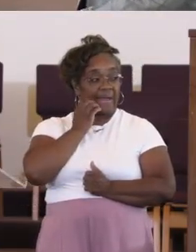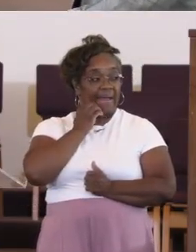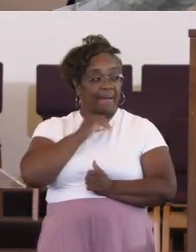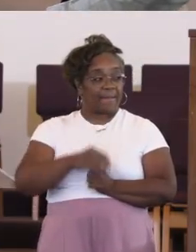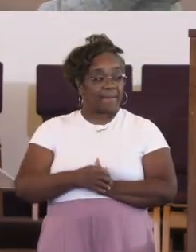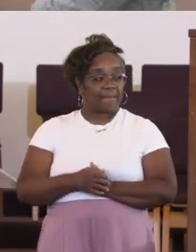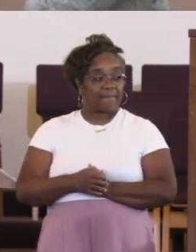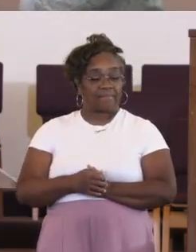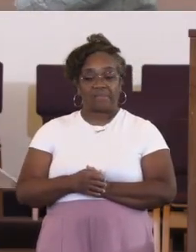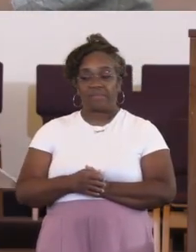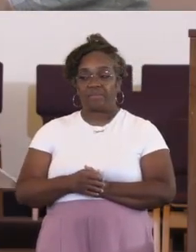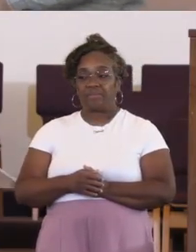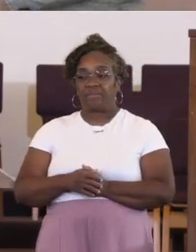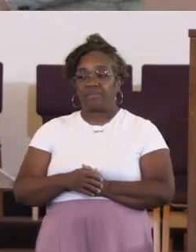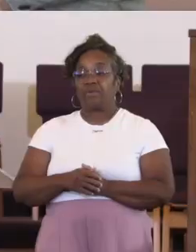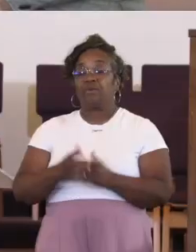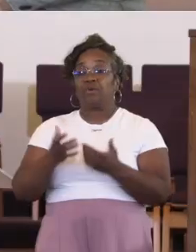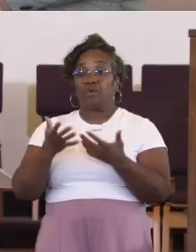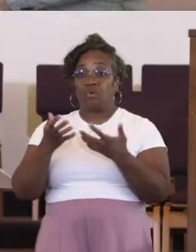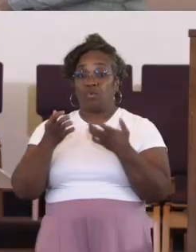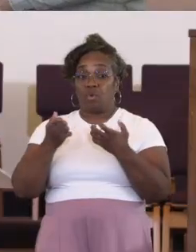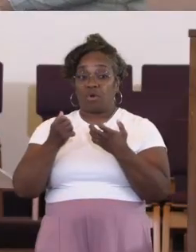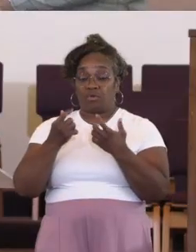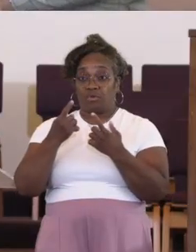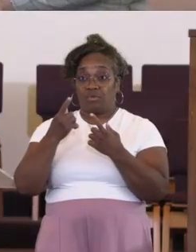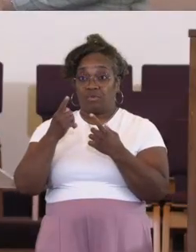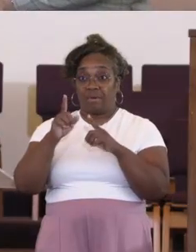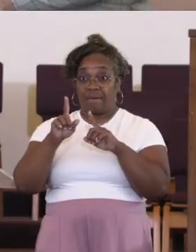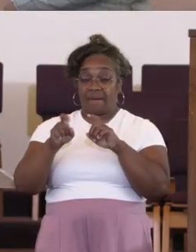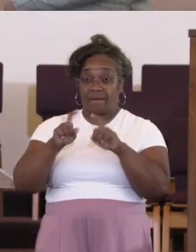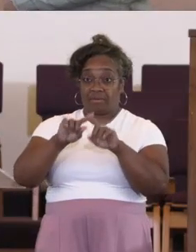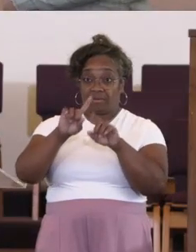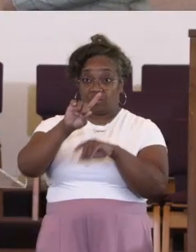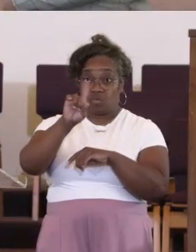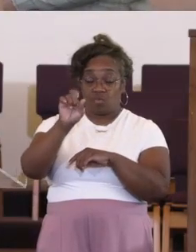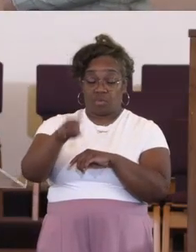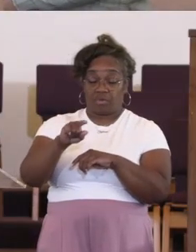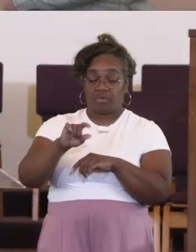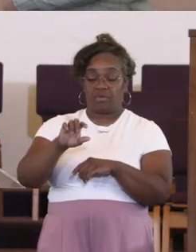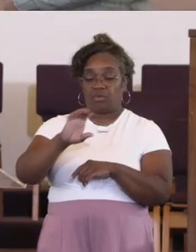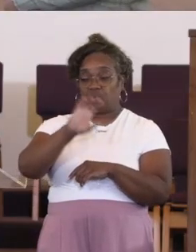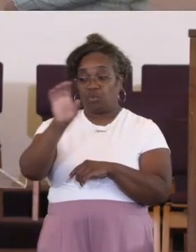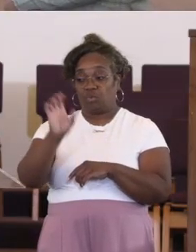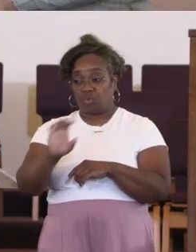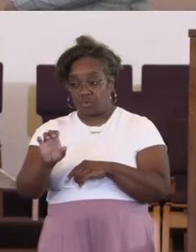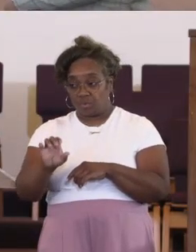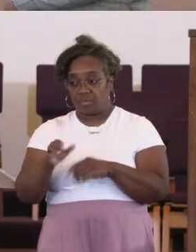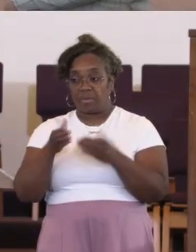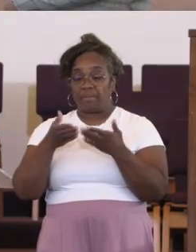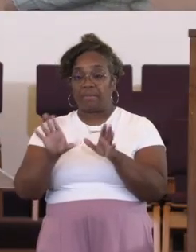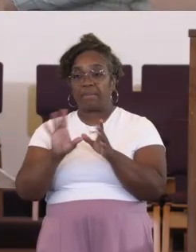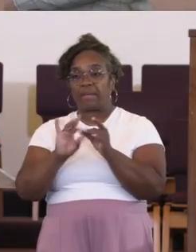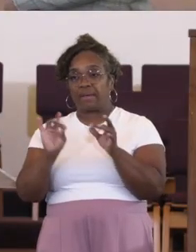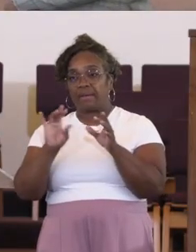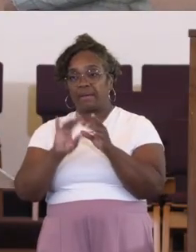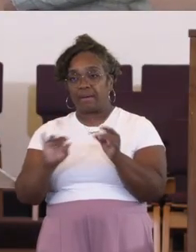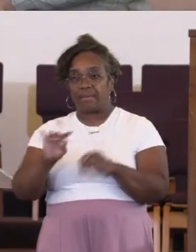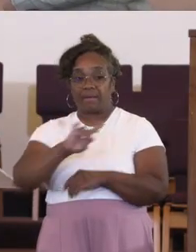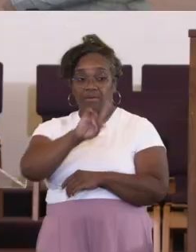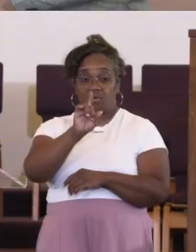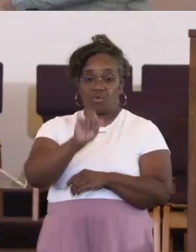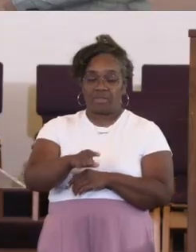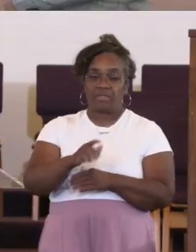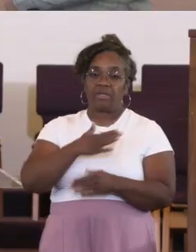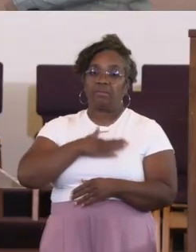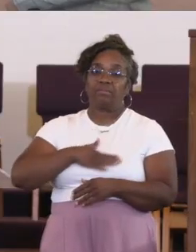How to submit a question on Zoom. Public comment on Zoom. To make a comment or to ask a question, please type